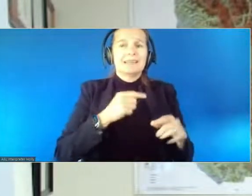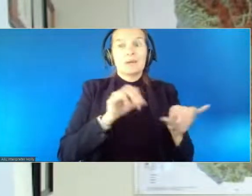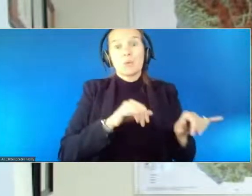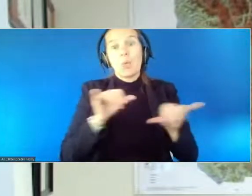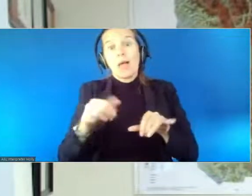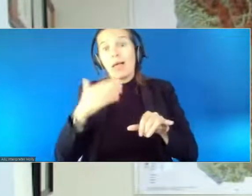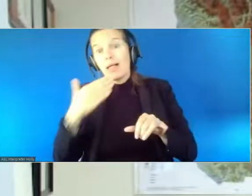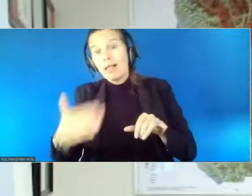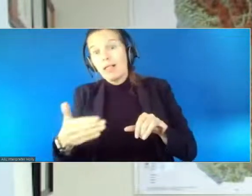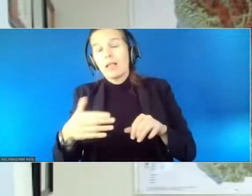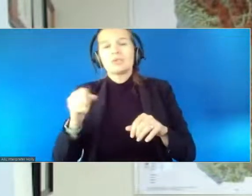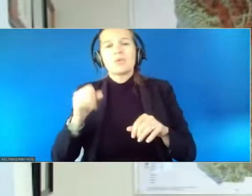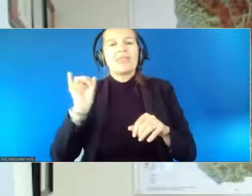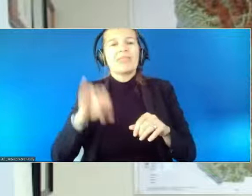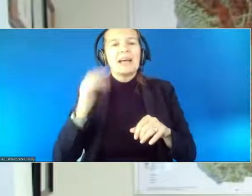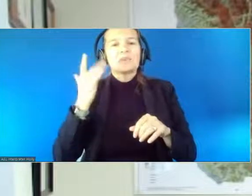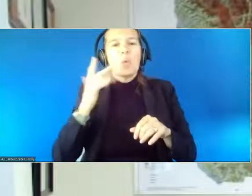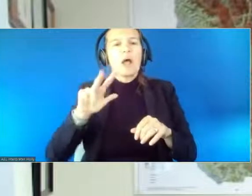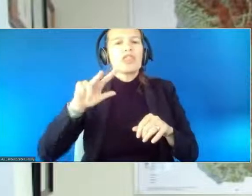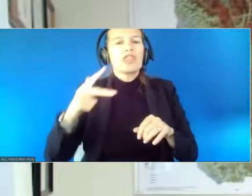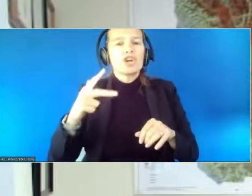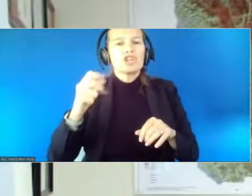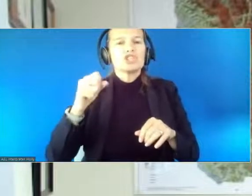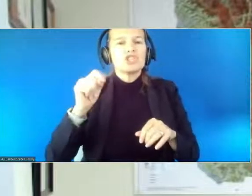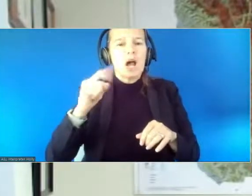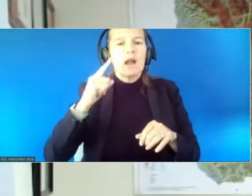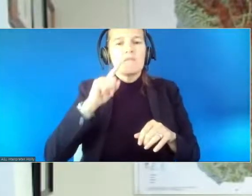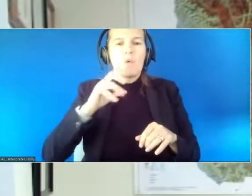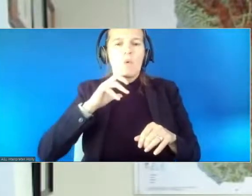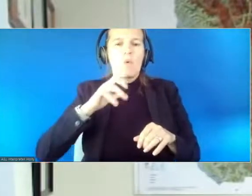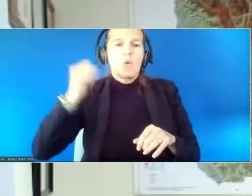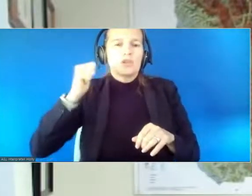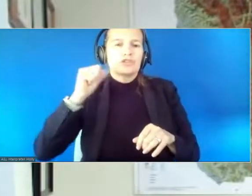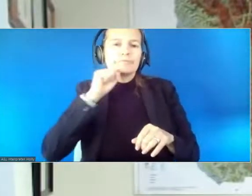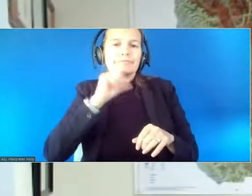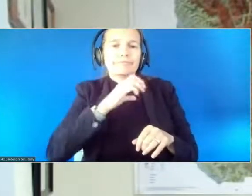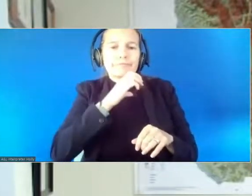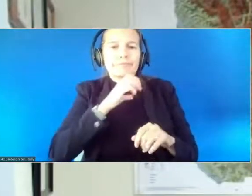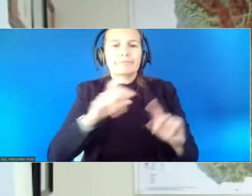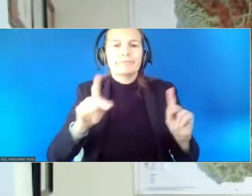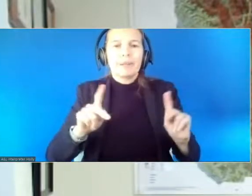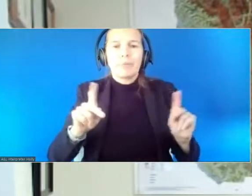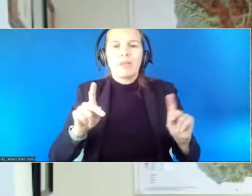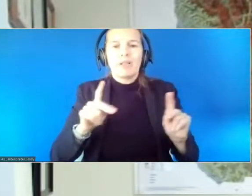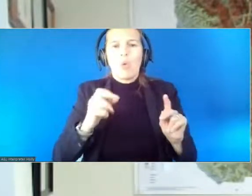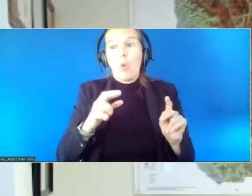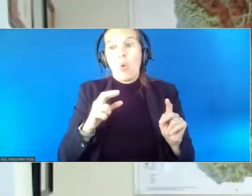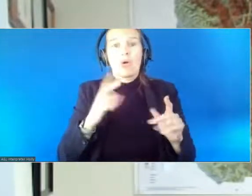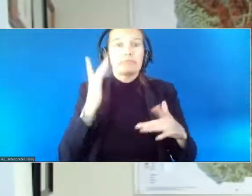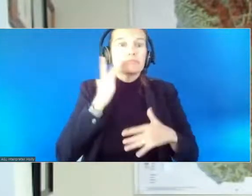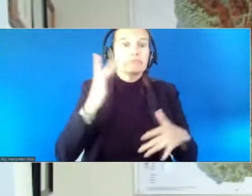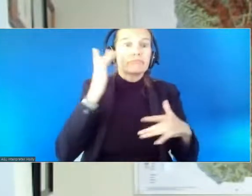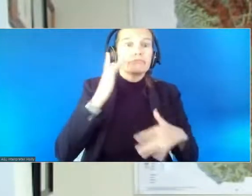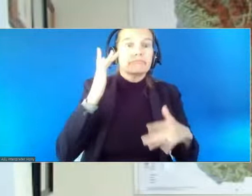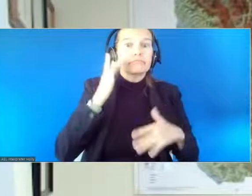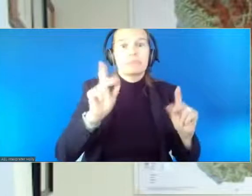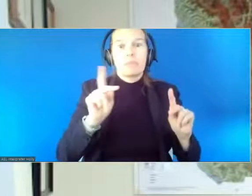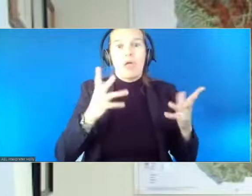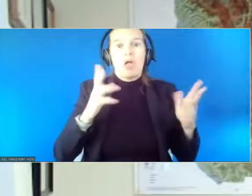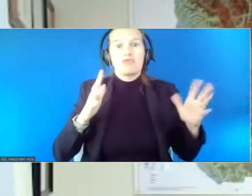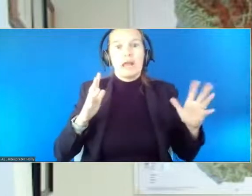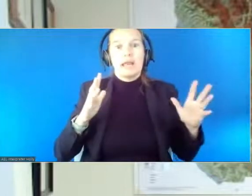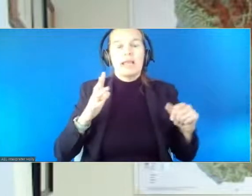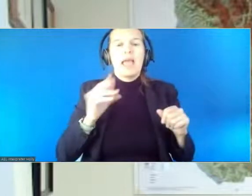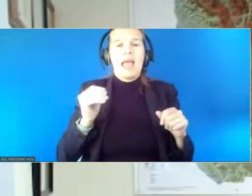doing third shots in many people who are older and have other comorbidities. And we're doing boosters in